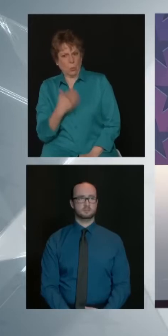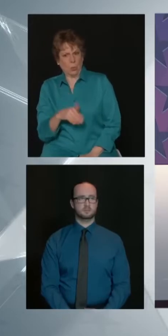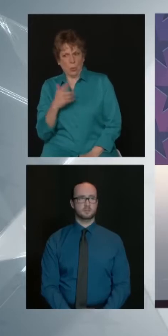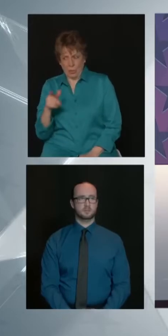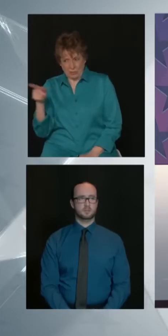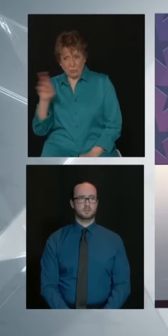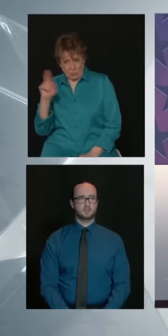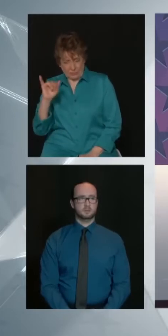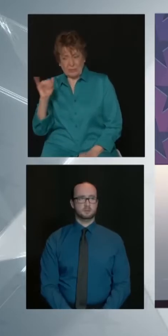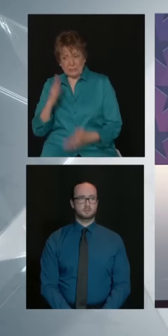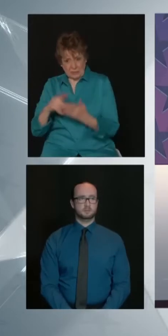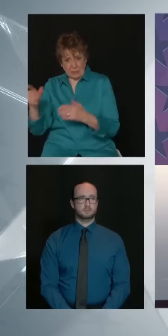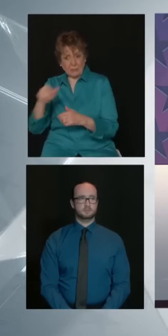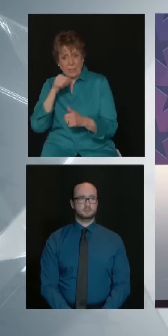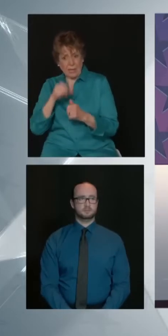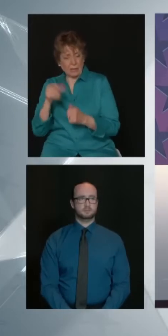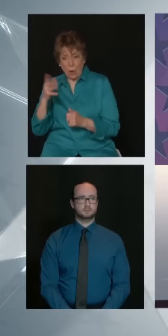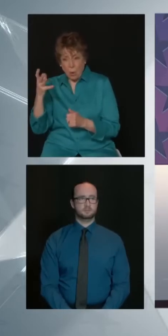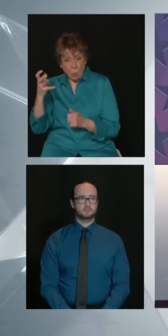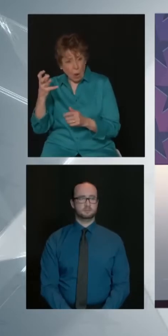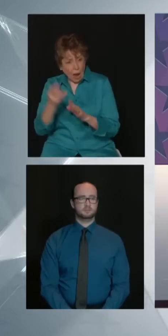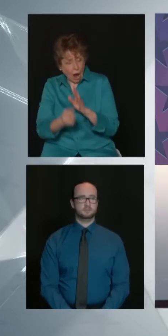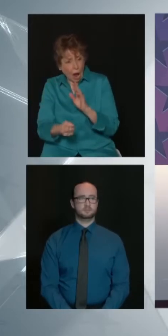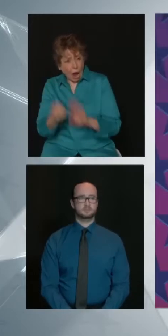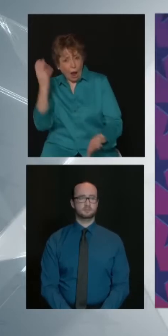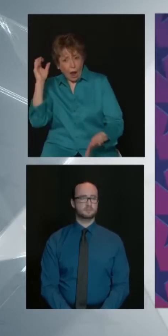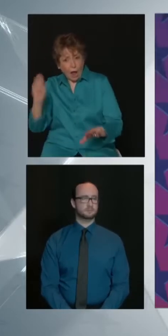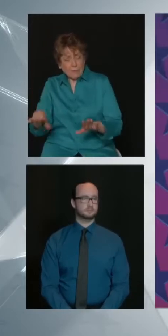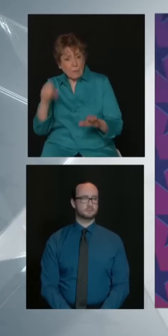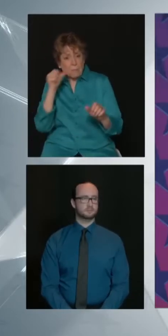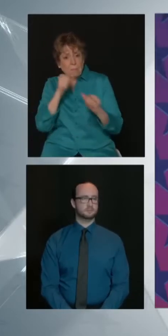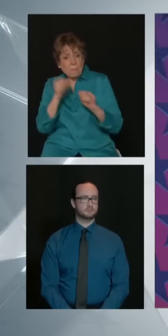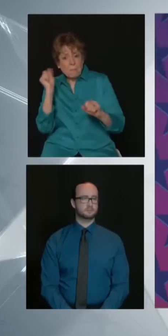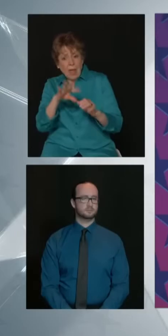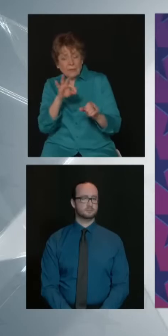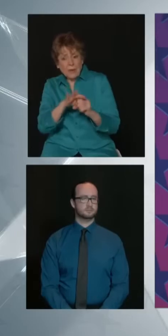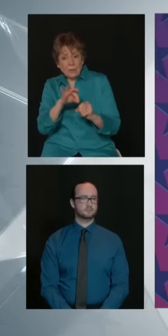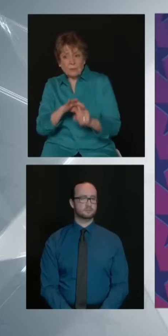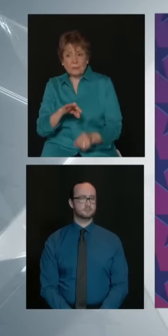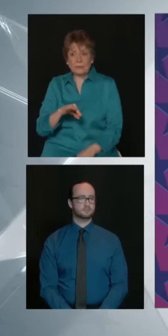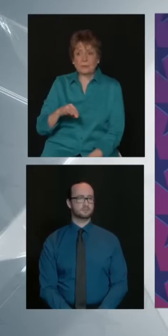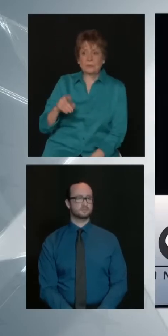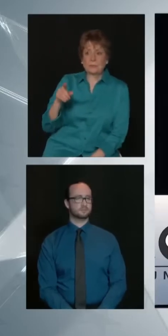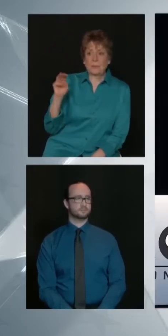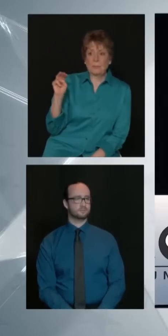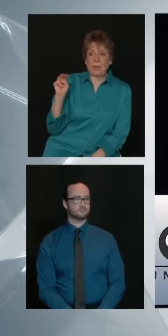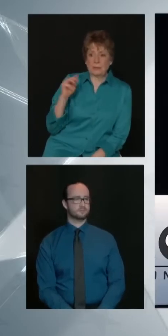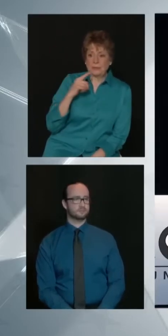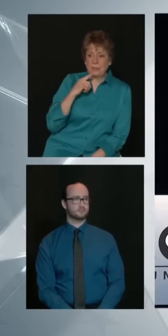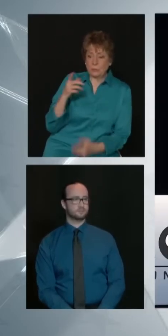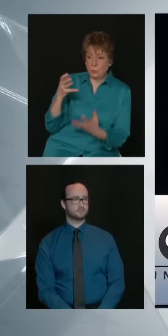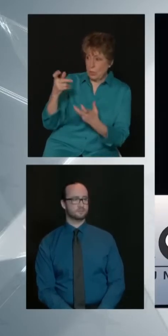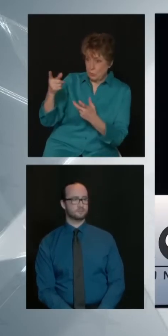fewer people to vote. I mean, that's the bottom line. Do you want to take away vote by mail? No.